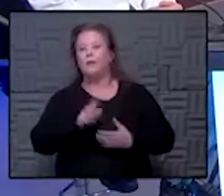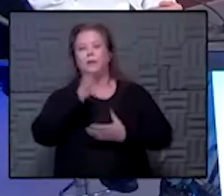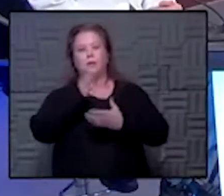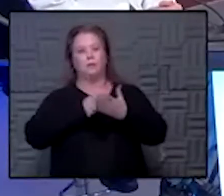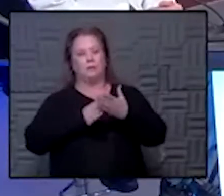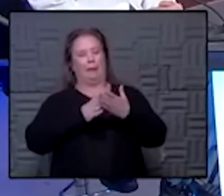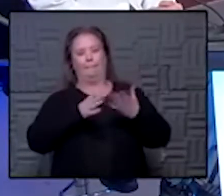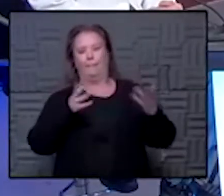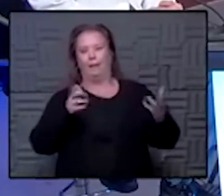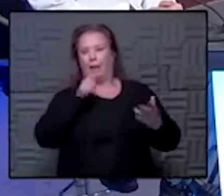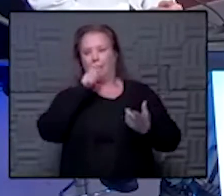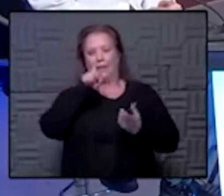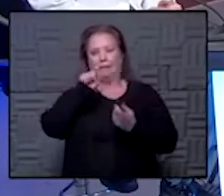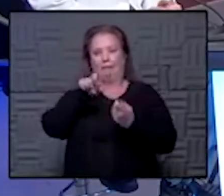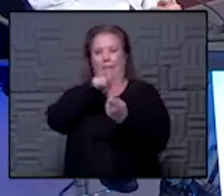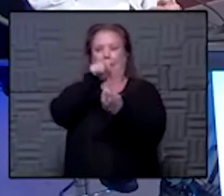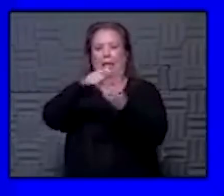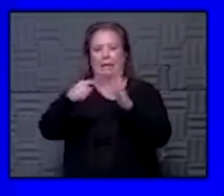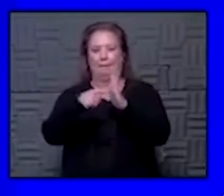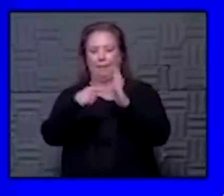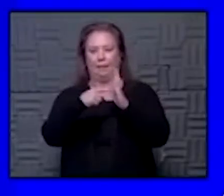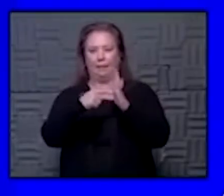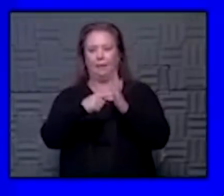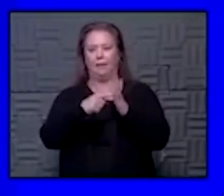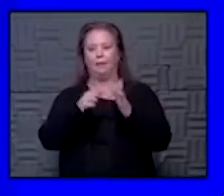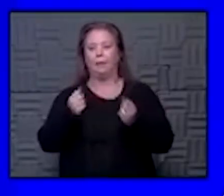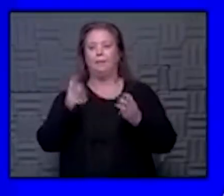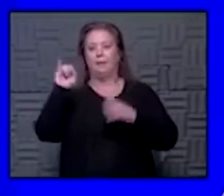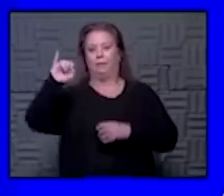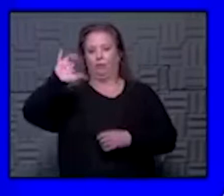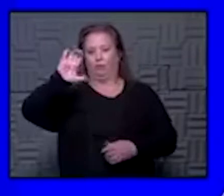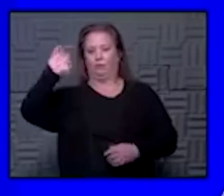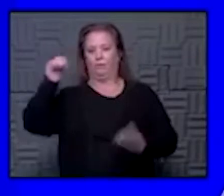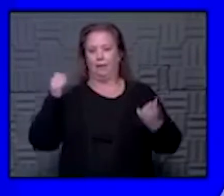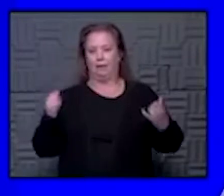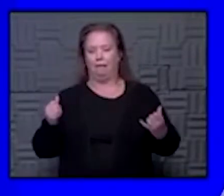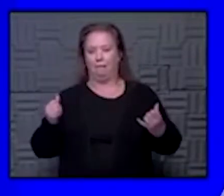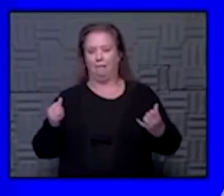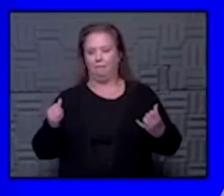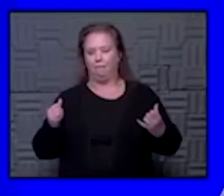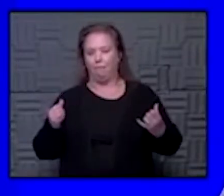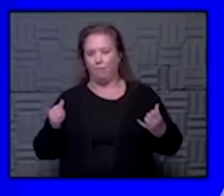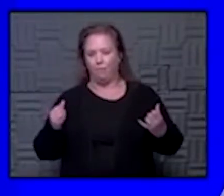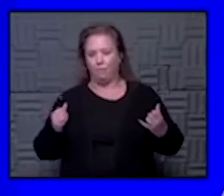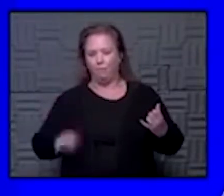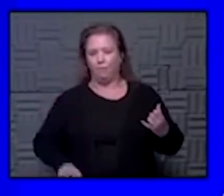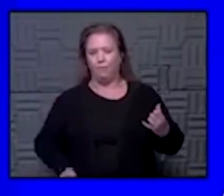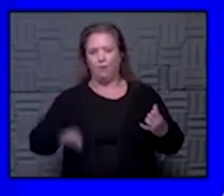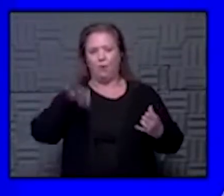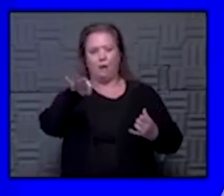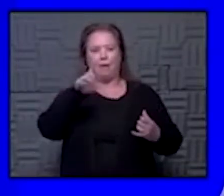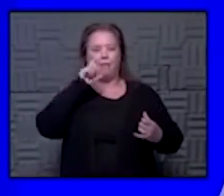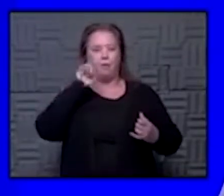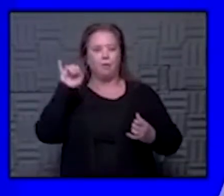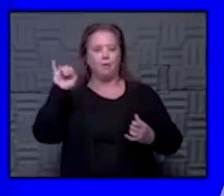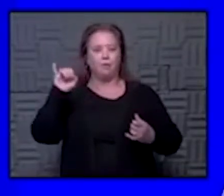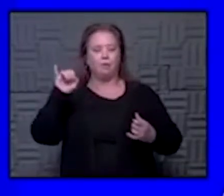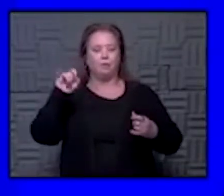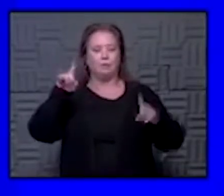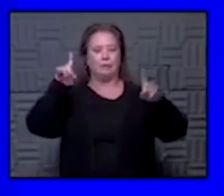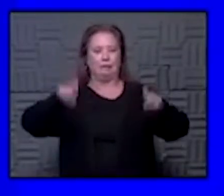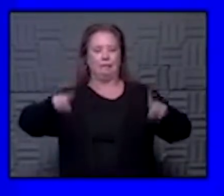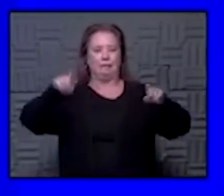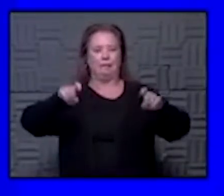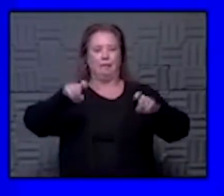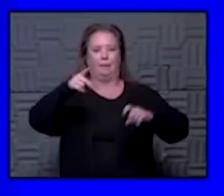I'm not sure of the exact billing, but I think a lot of insurance companies now have gone to paying for those types of,